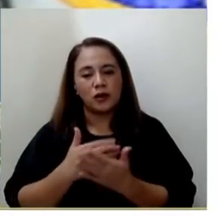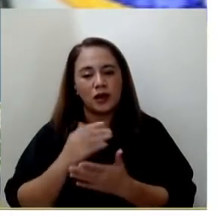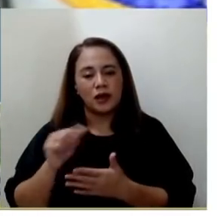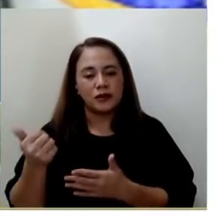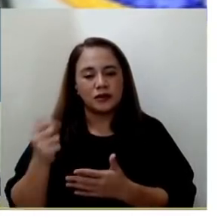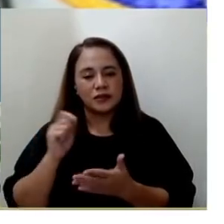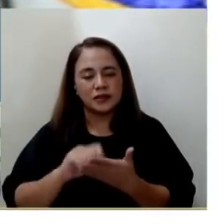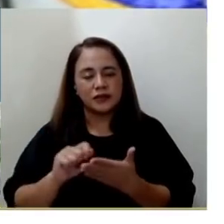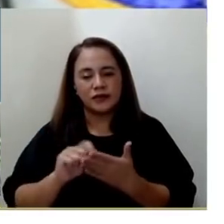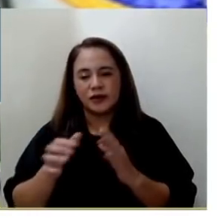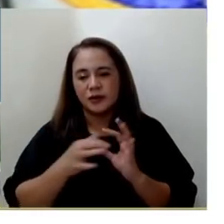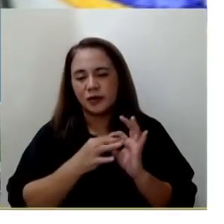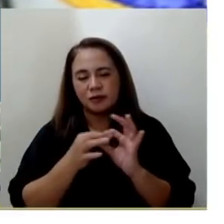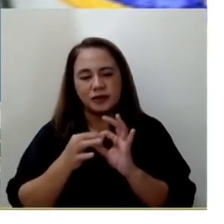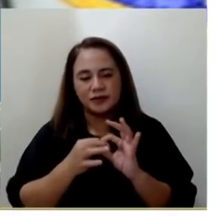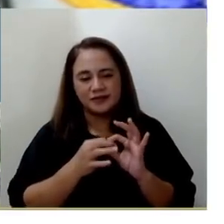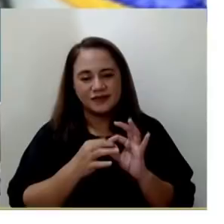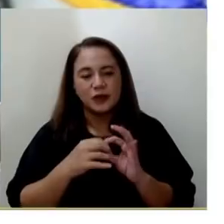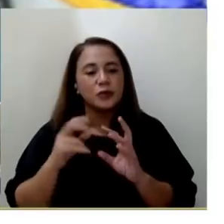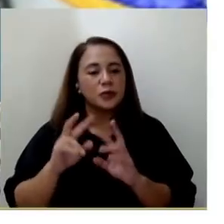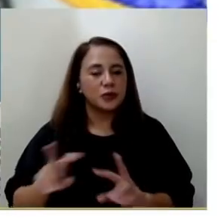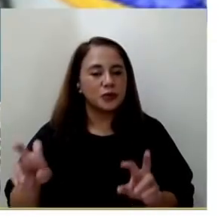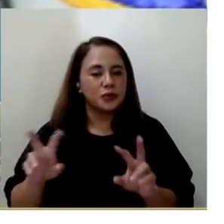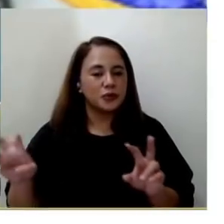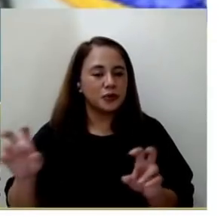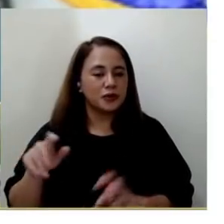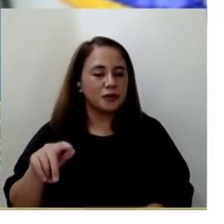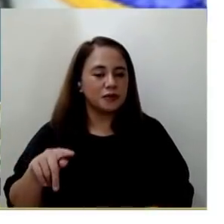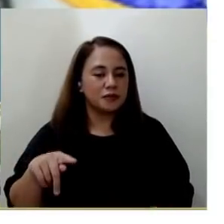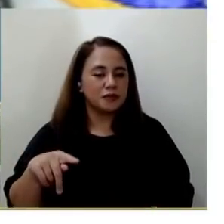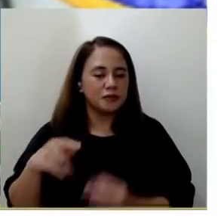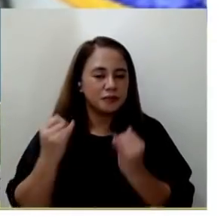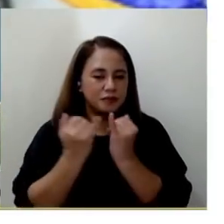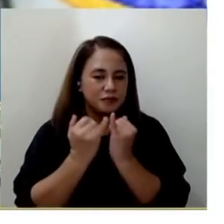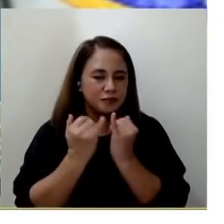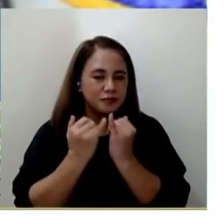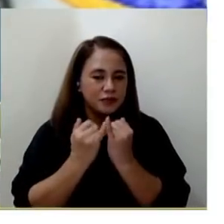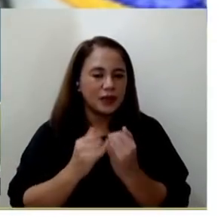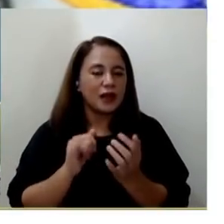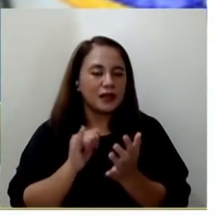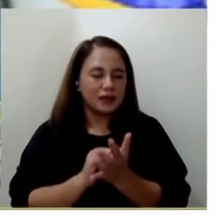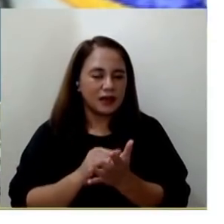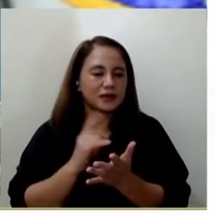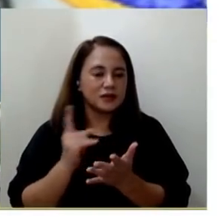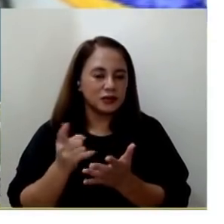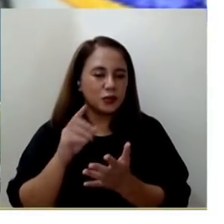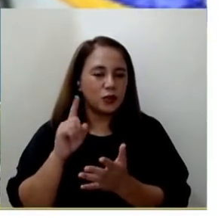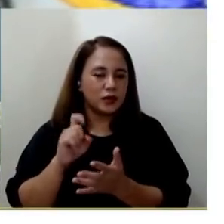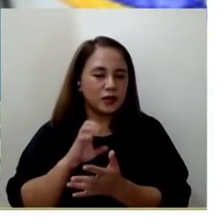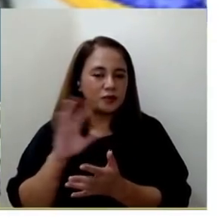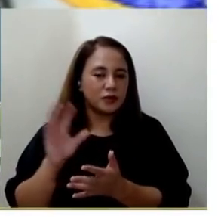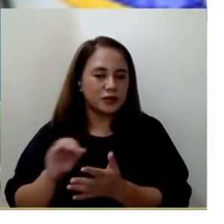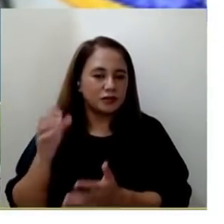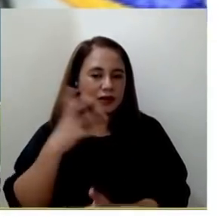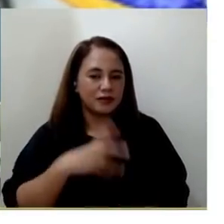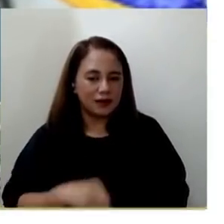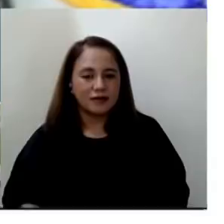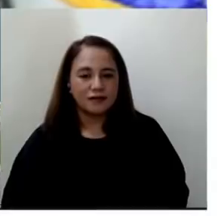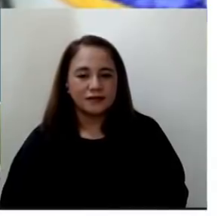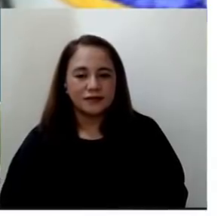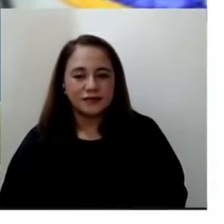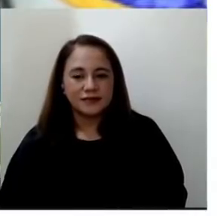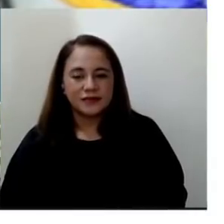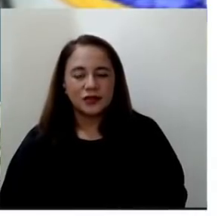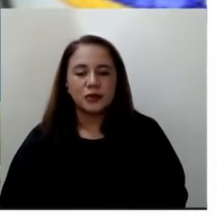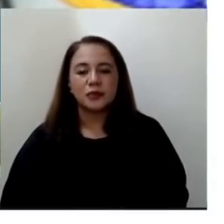very cooperative with the investigation of the PACs. Yan po ang 100% ng katotohanan. Okay, we're going to